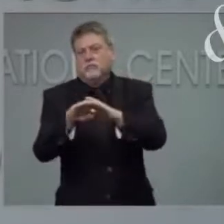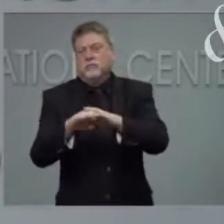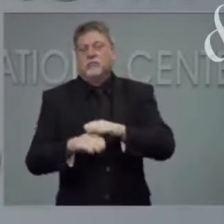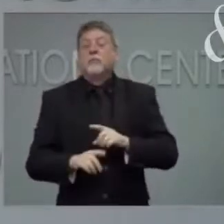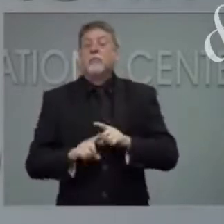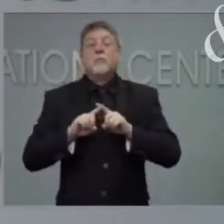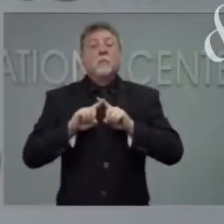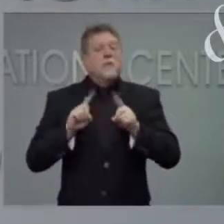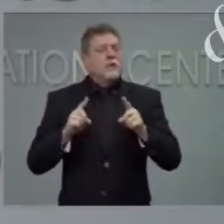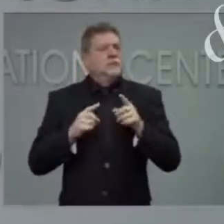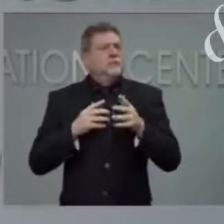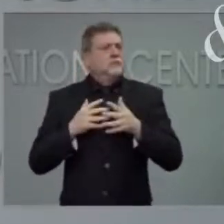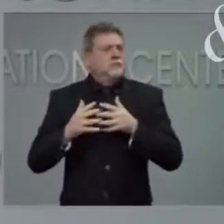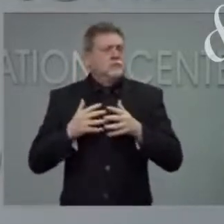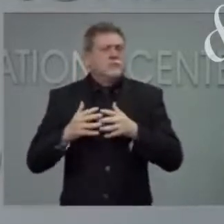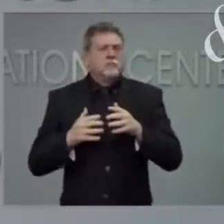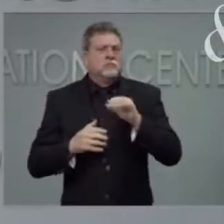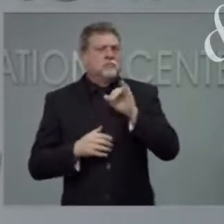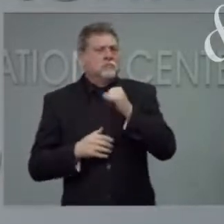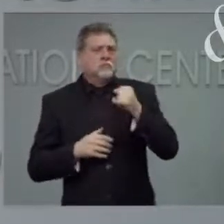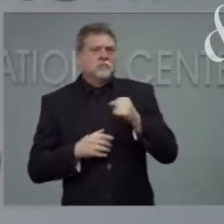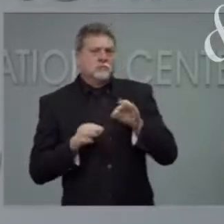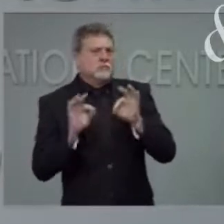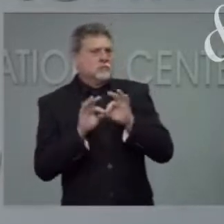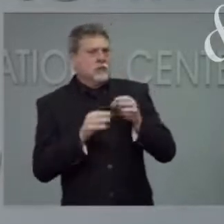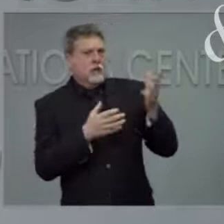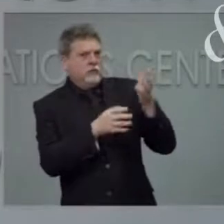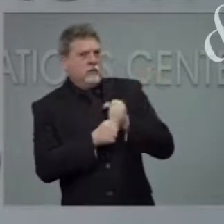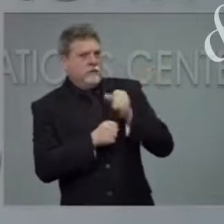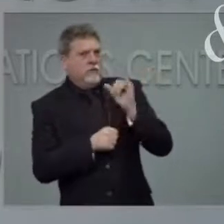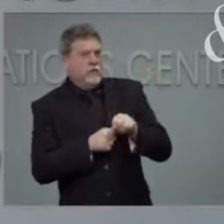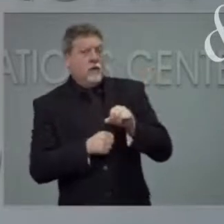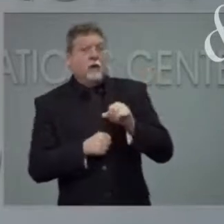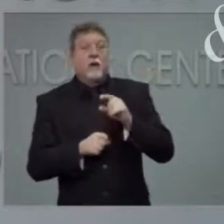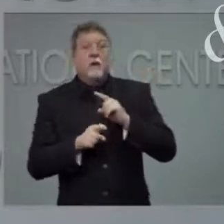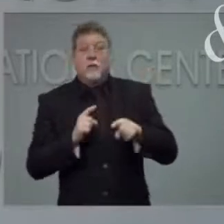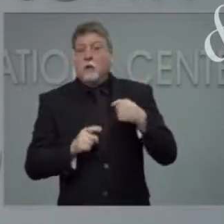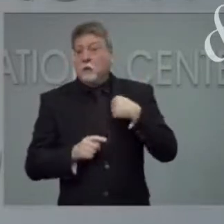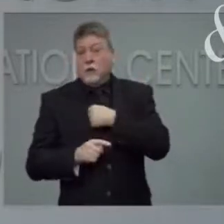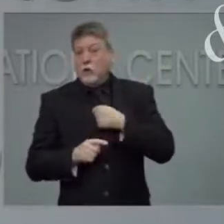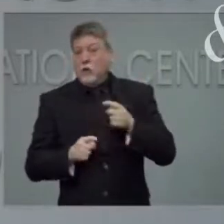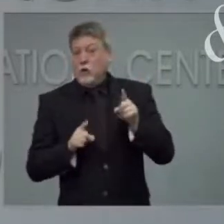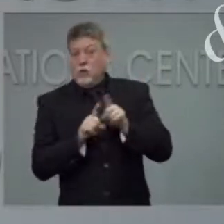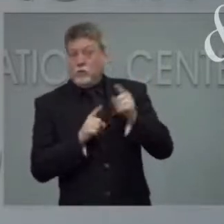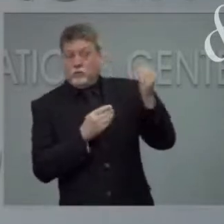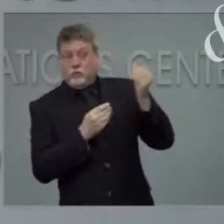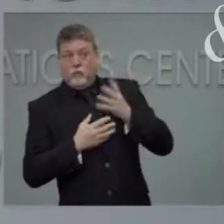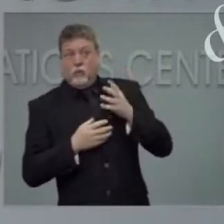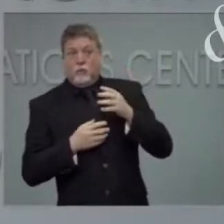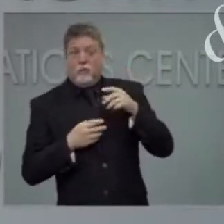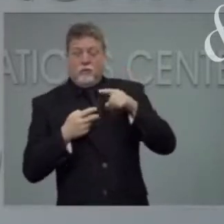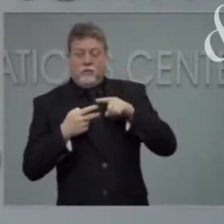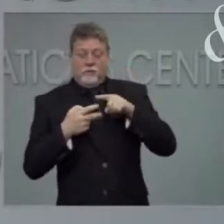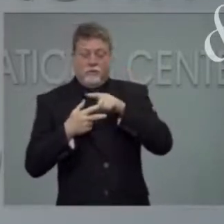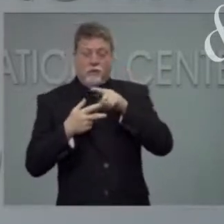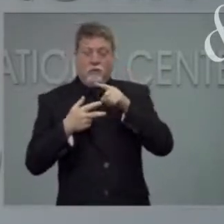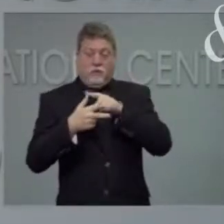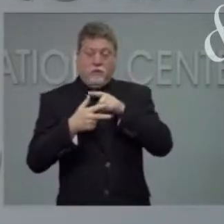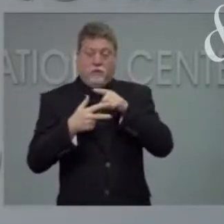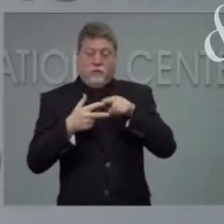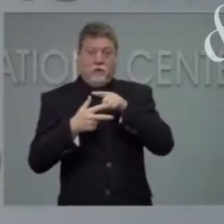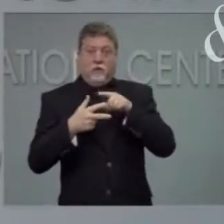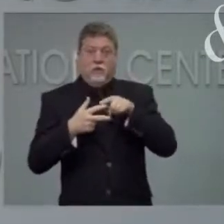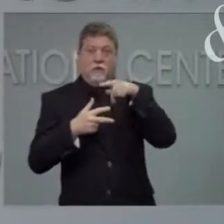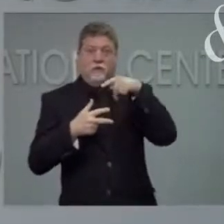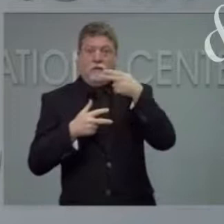Johnson & Johnson, we also got told today that we were going to receive an even greater supply of Pfizer and Moderna. With